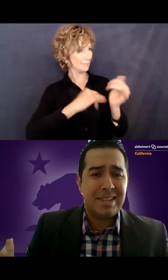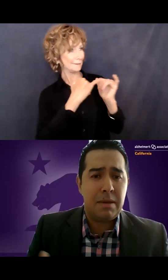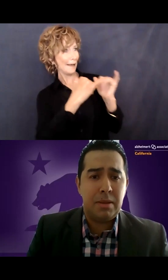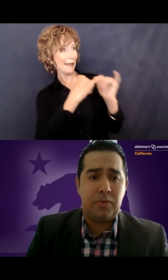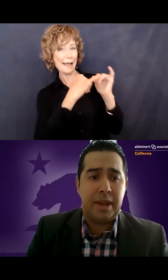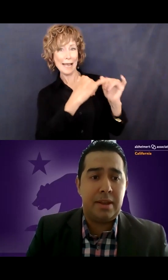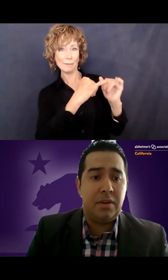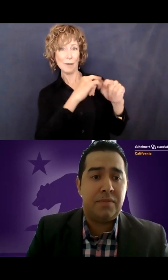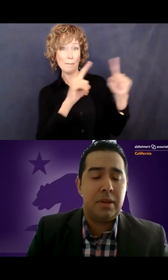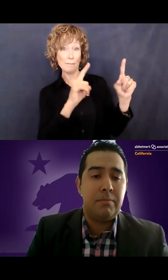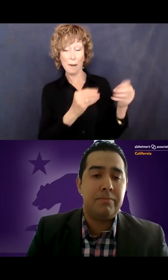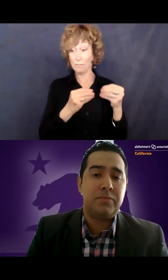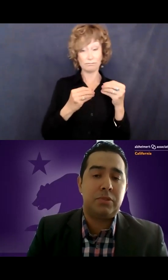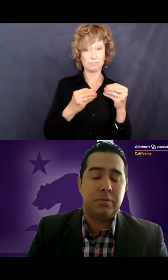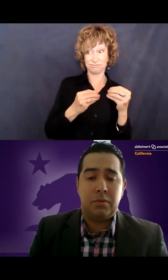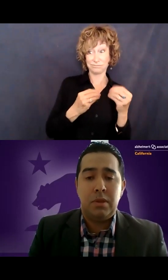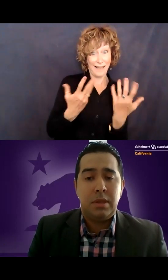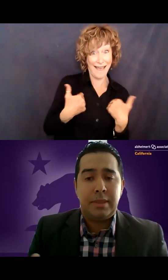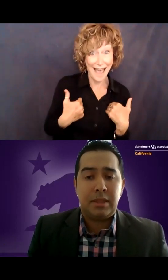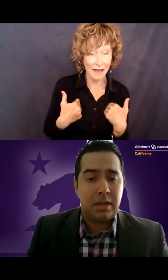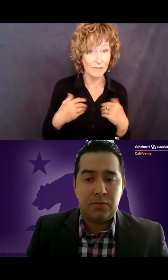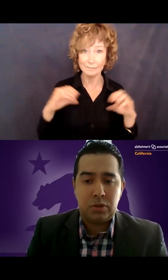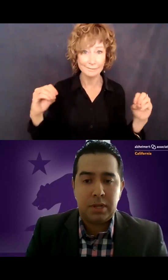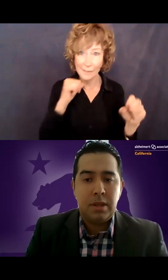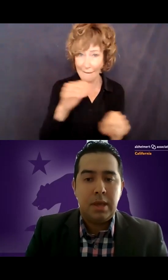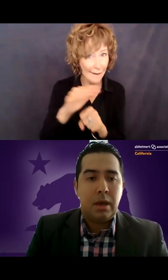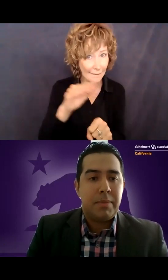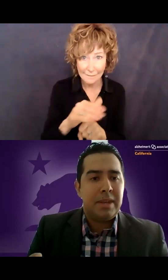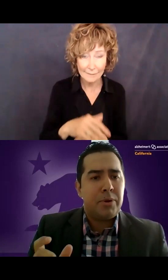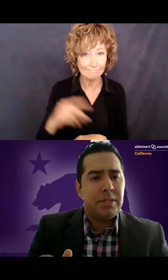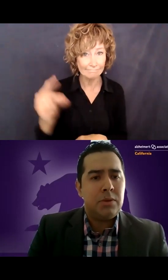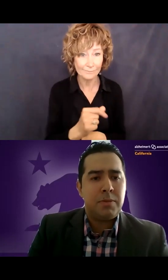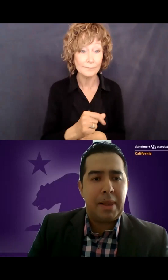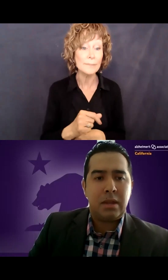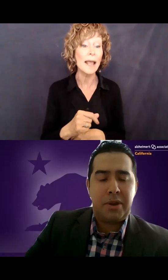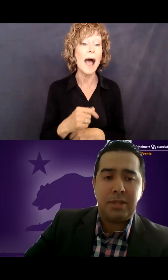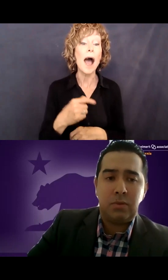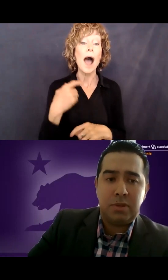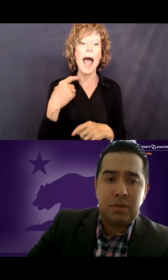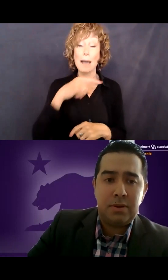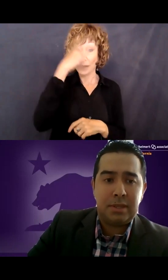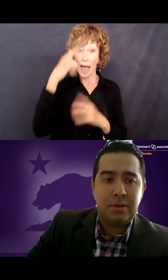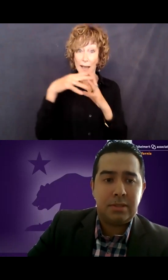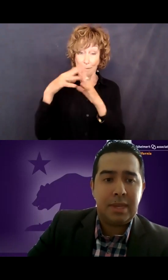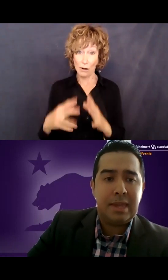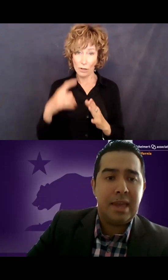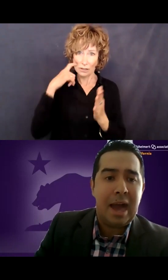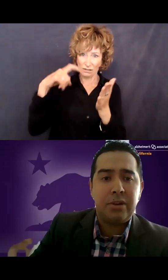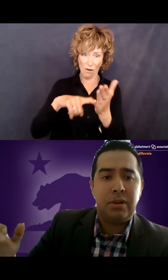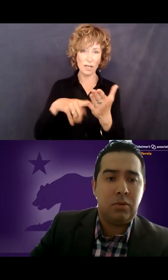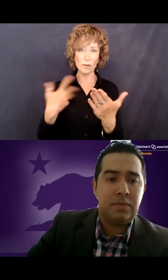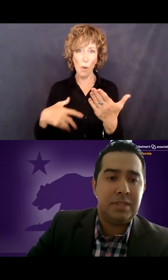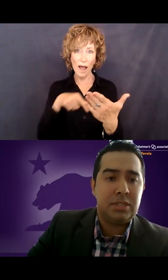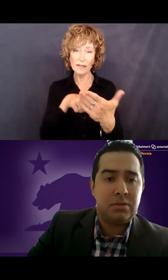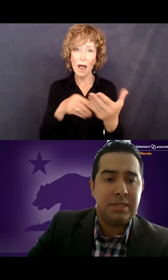it's just not being provided enough. So that is unfortunate. And then particularly with Black Americans, what we saw is that there's a